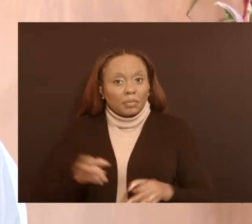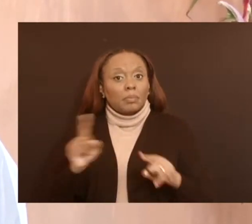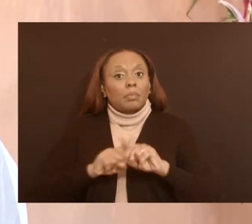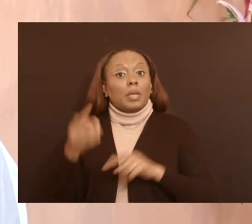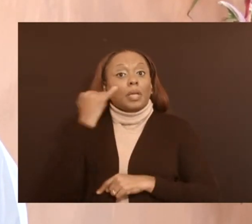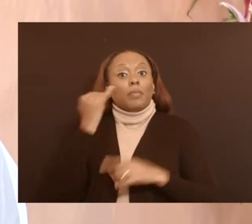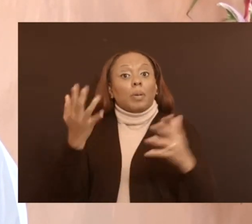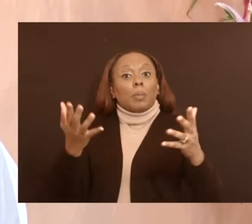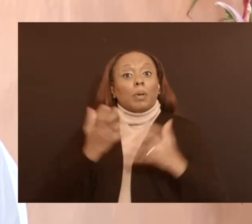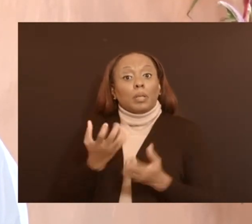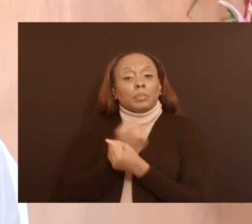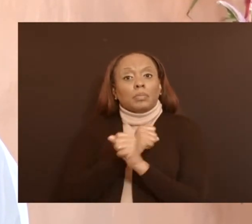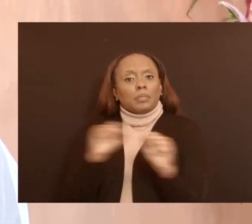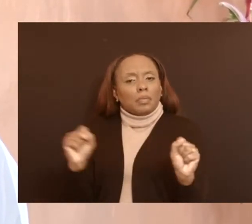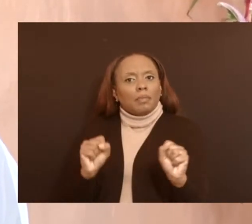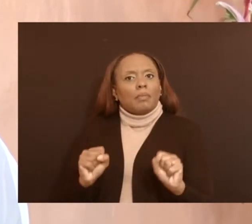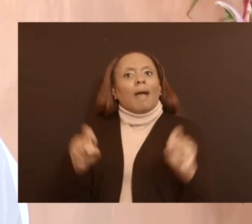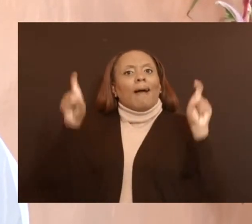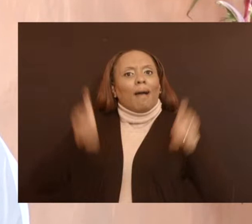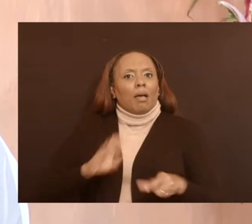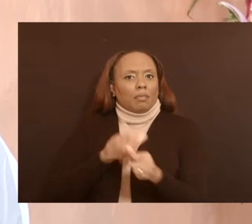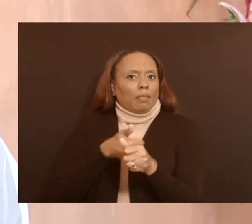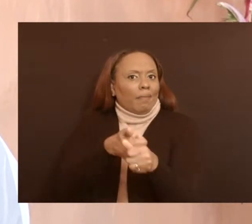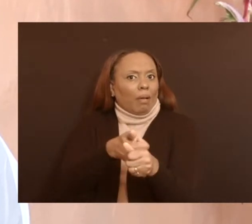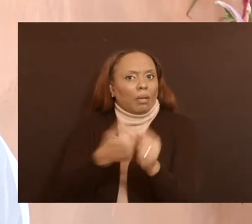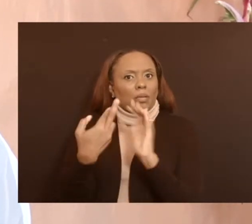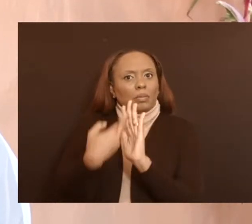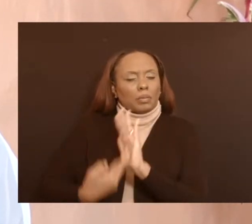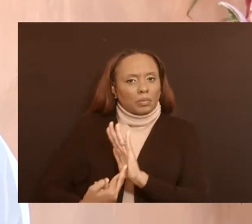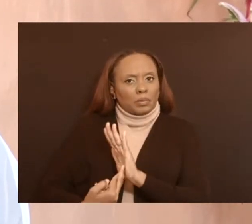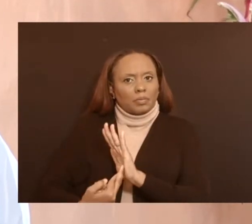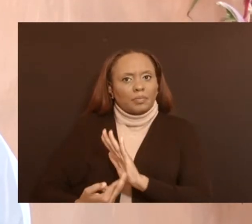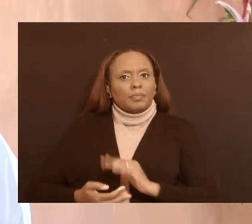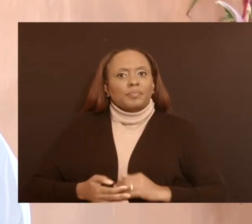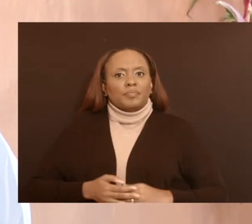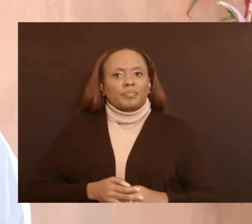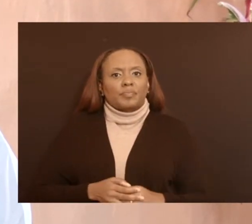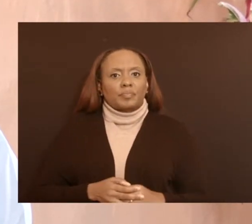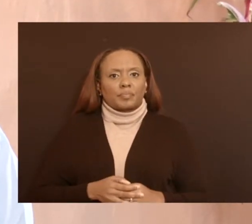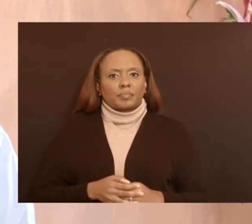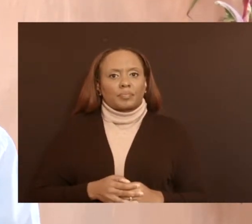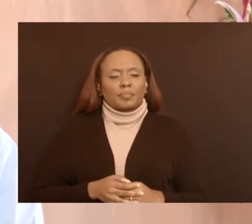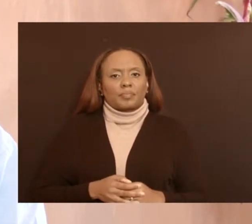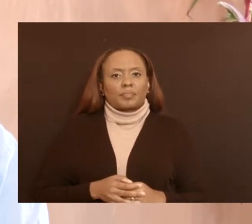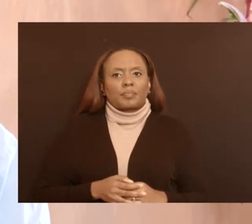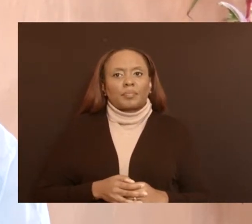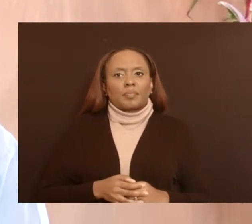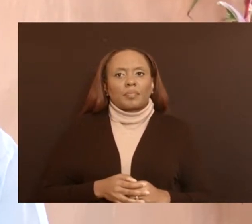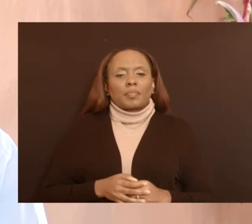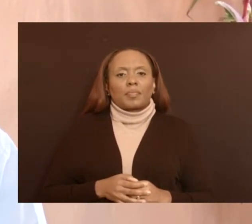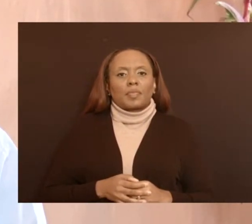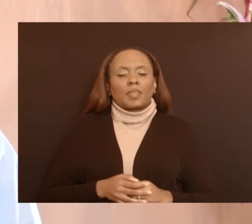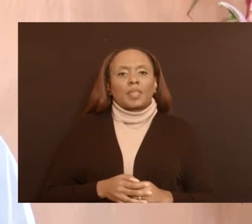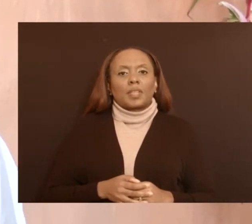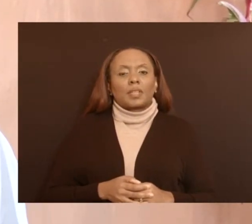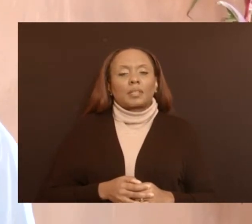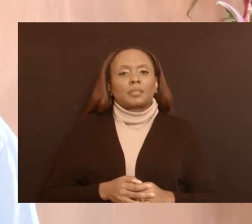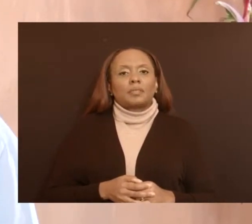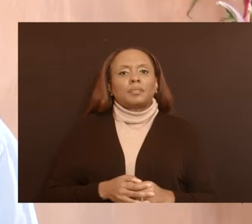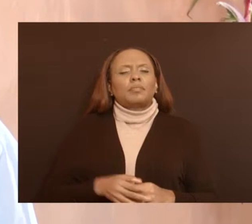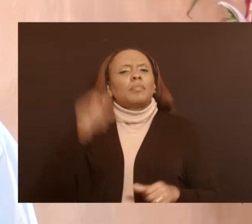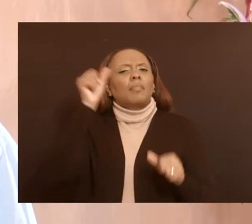And I remember saying to you that at the end of the day, the scientific method that